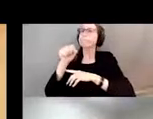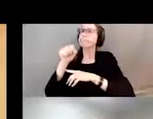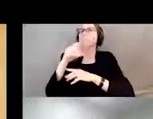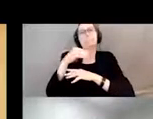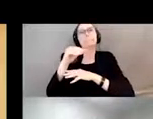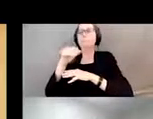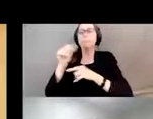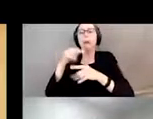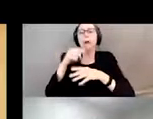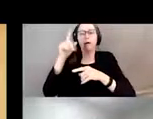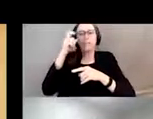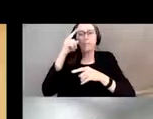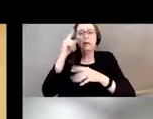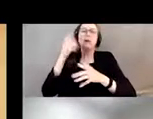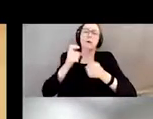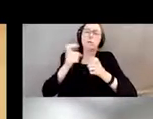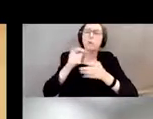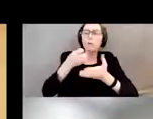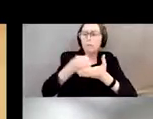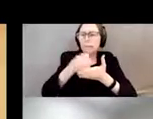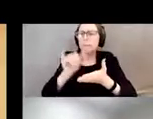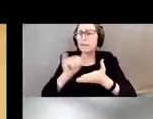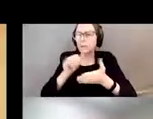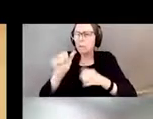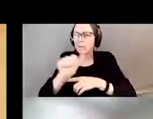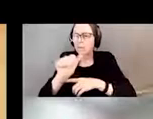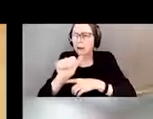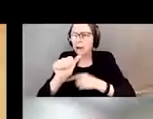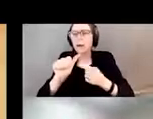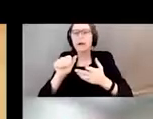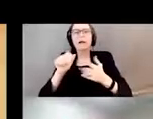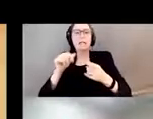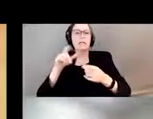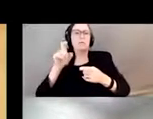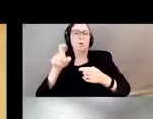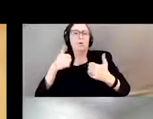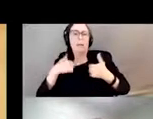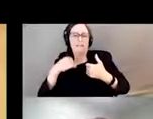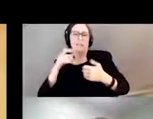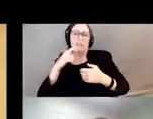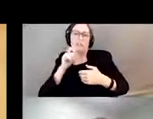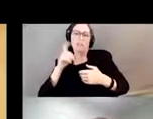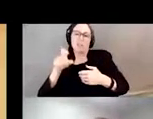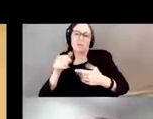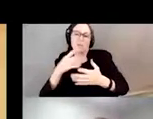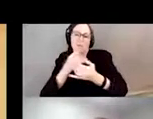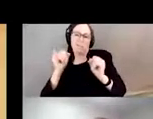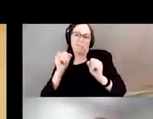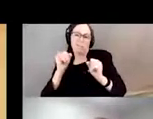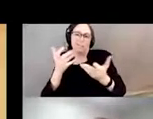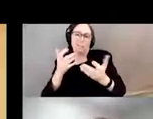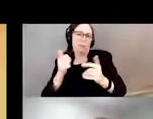economy of Afghanistan at this time as well, even though in theory it's supposed to be an independent state.